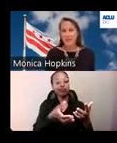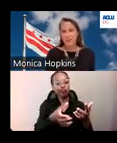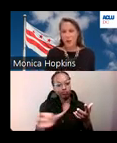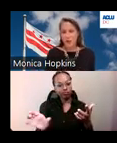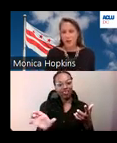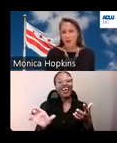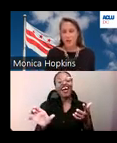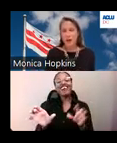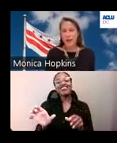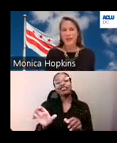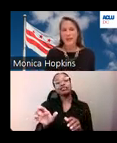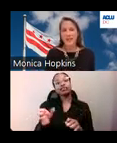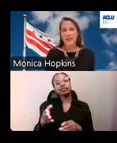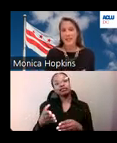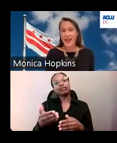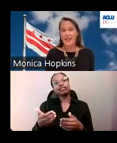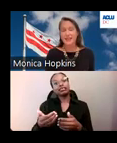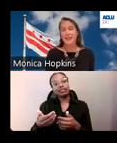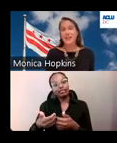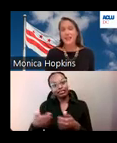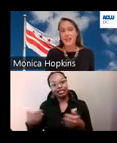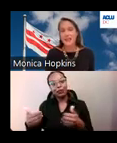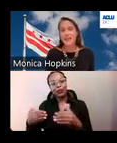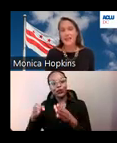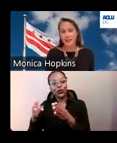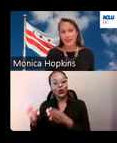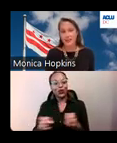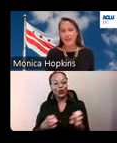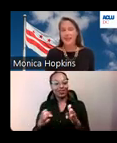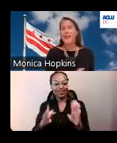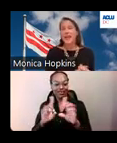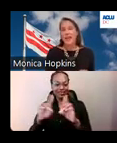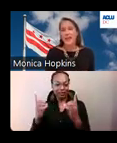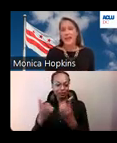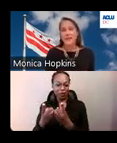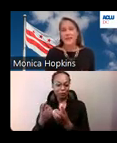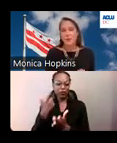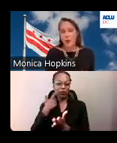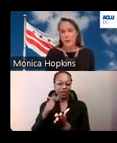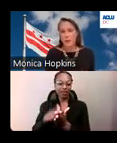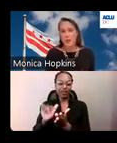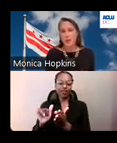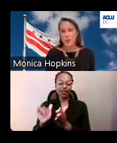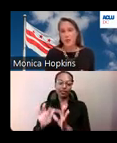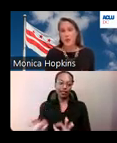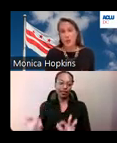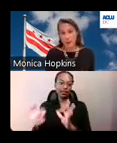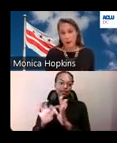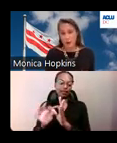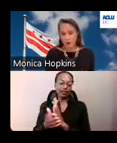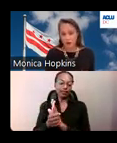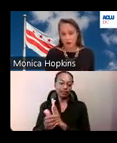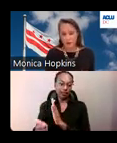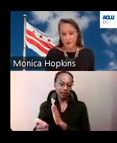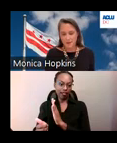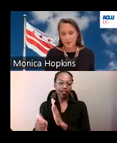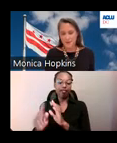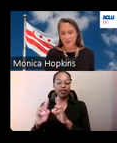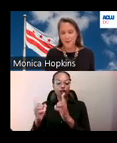organizing department, recognizing that as a key skill and department to doing our